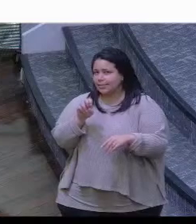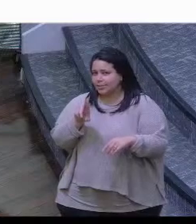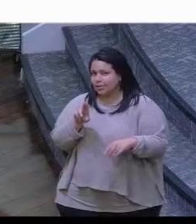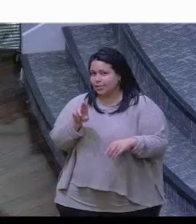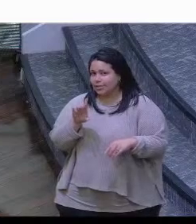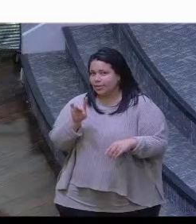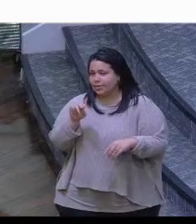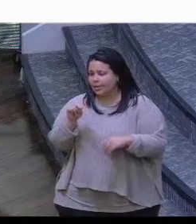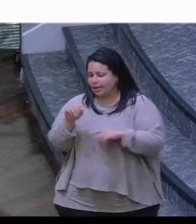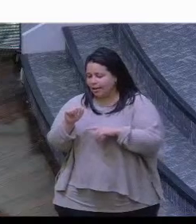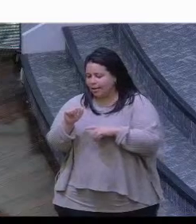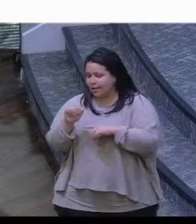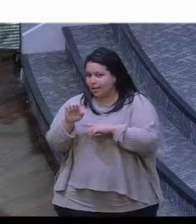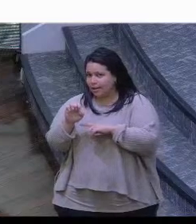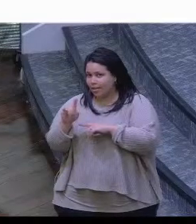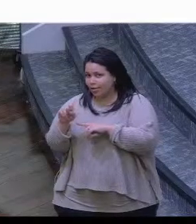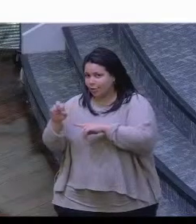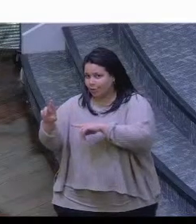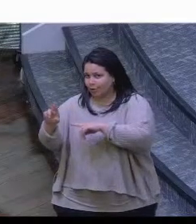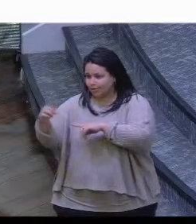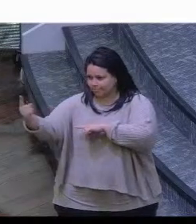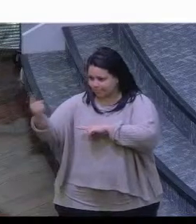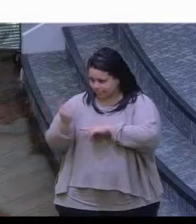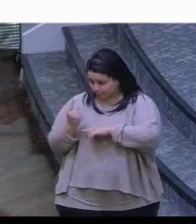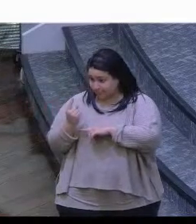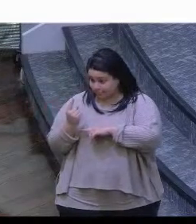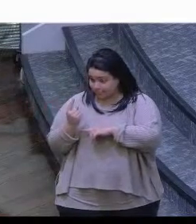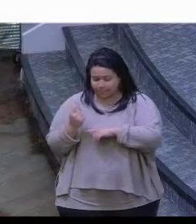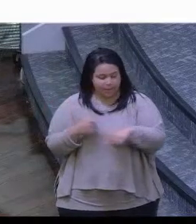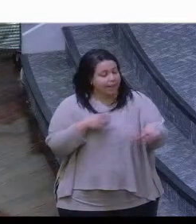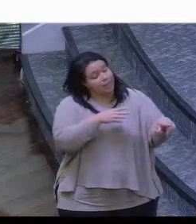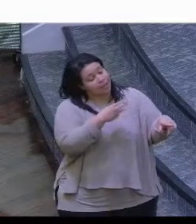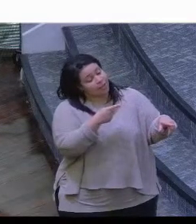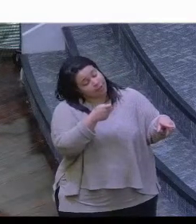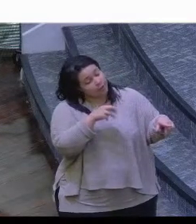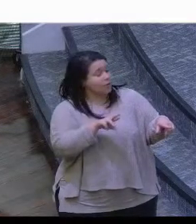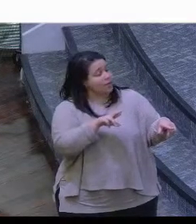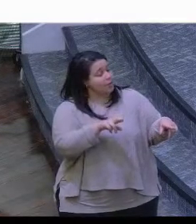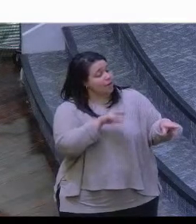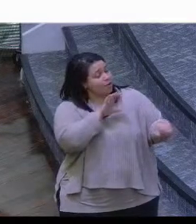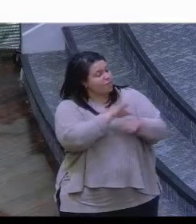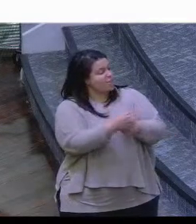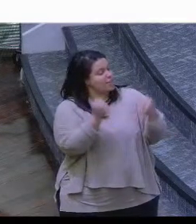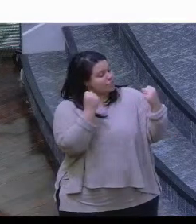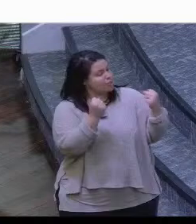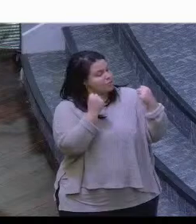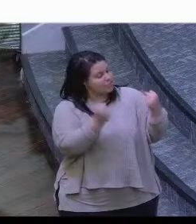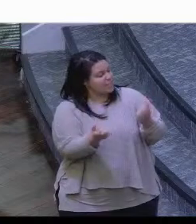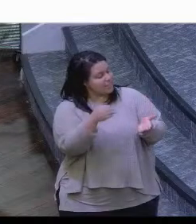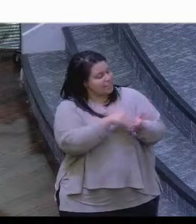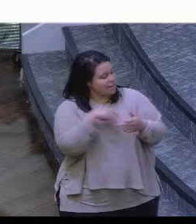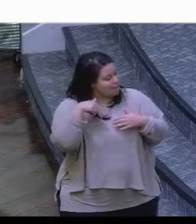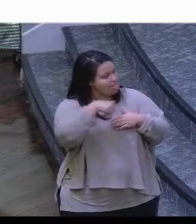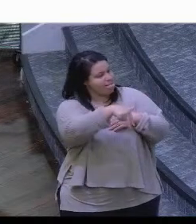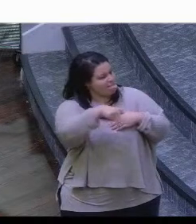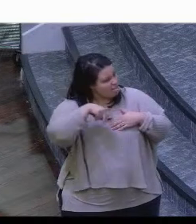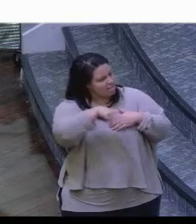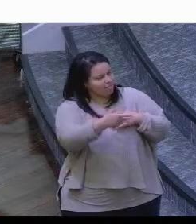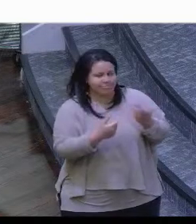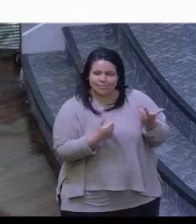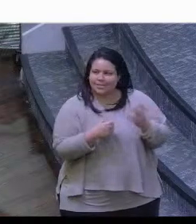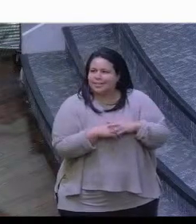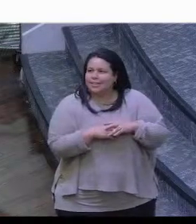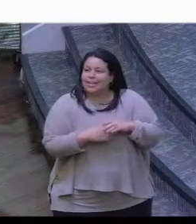up. And Dr. Hooker, I'm going to have to make you exercise one more time. And we'd like at this time